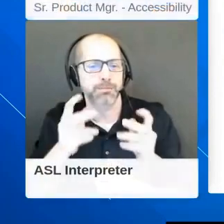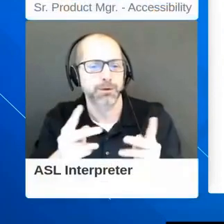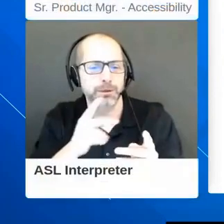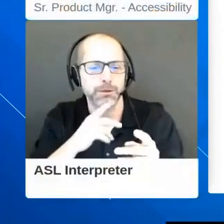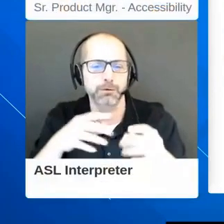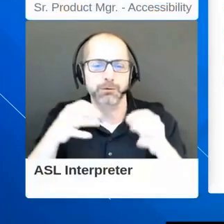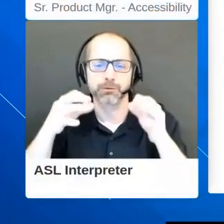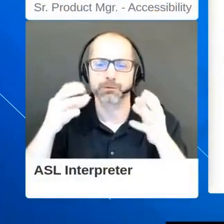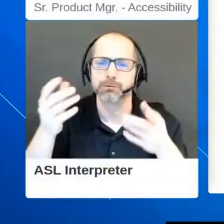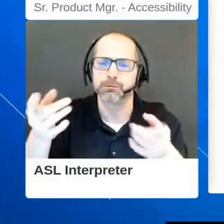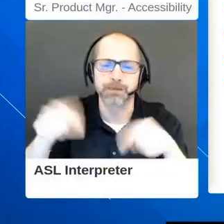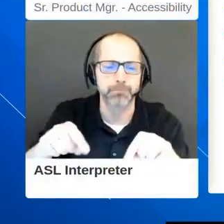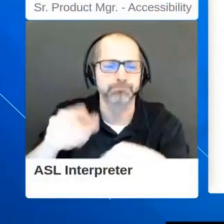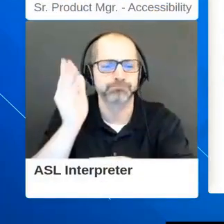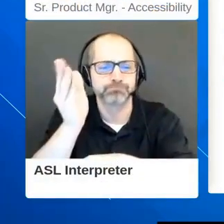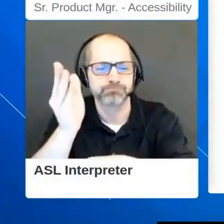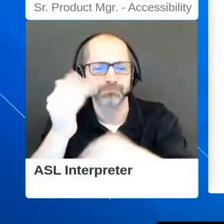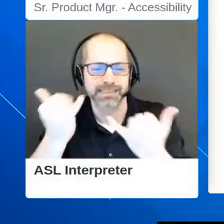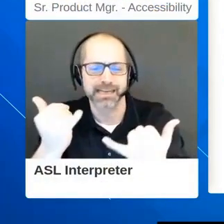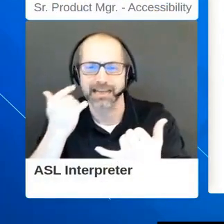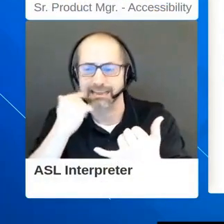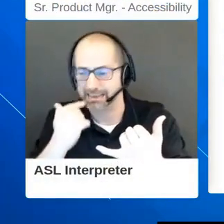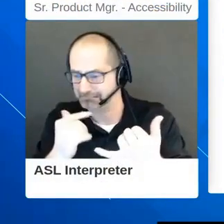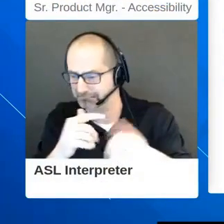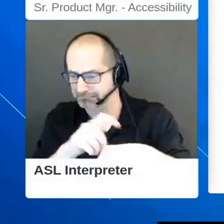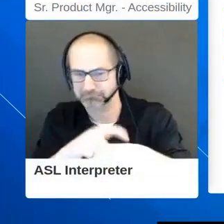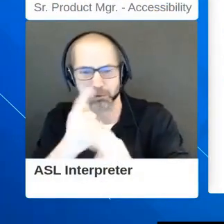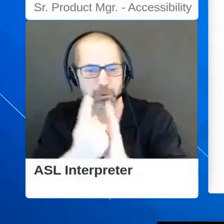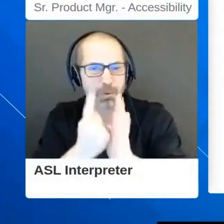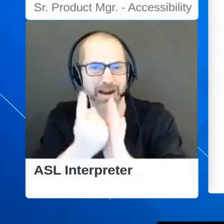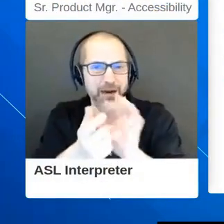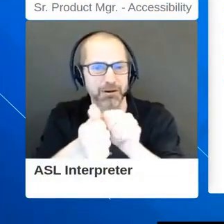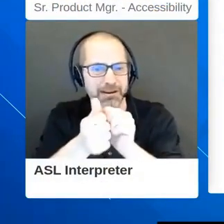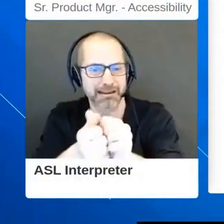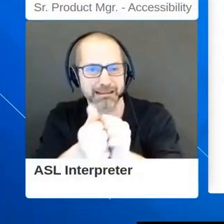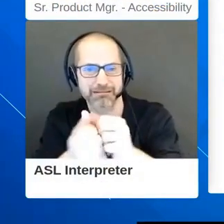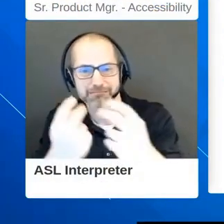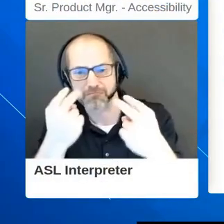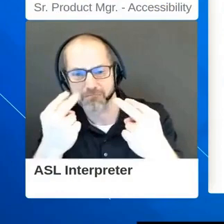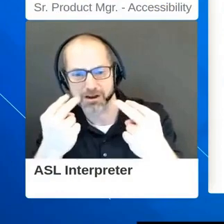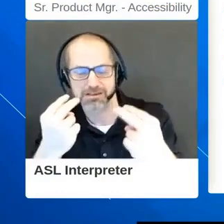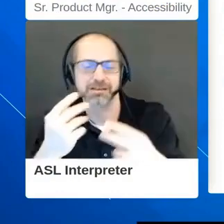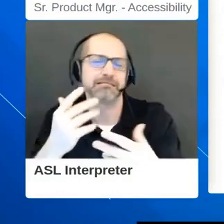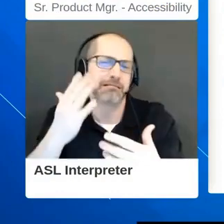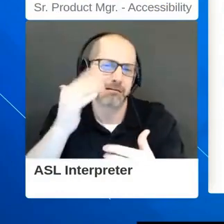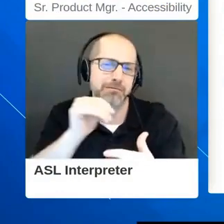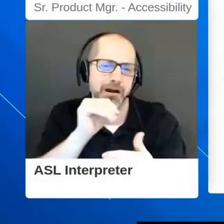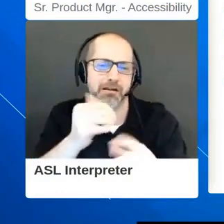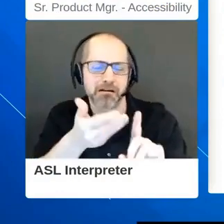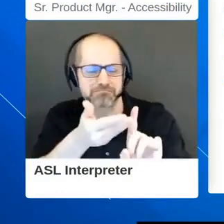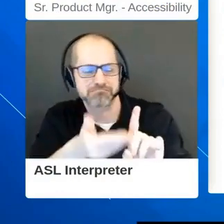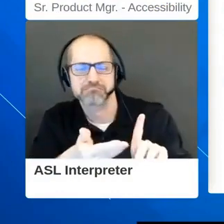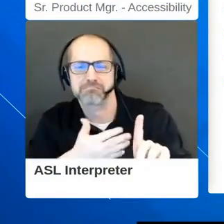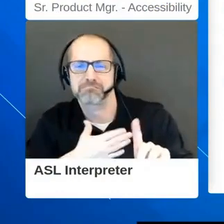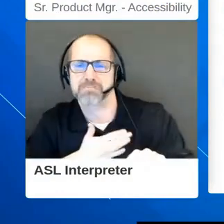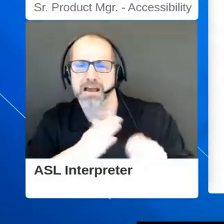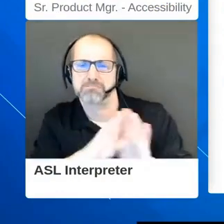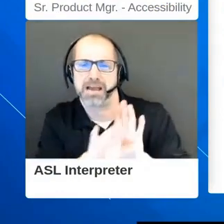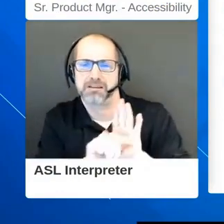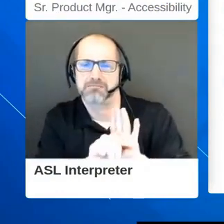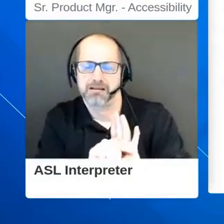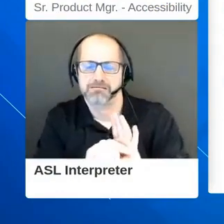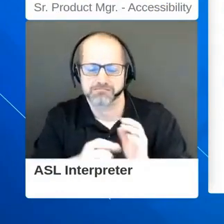Since we're going to spend, almost an hour together, I might as well let you know a little bit about me and why I'm so passionate about accessibility and helping people with